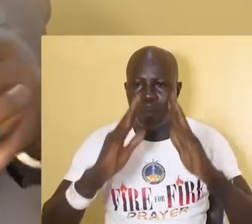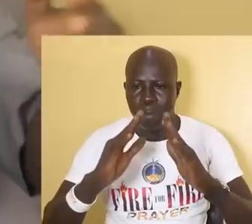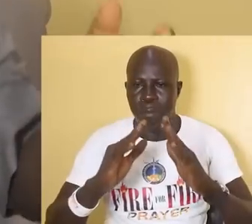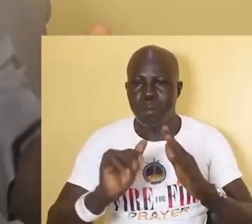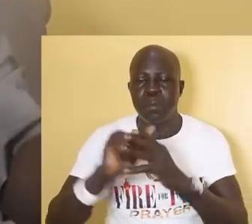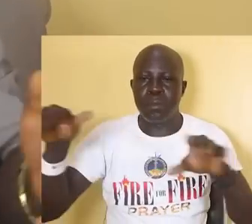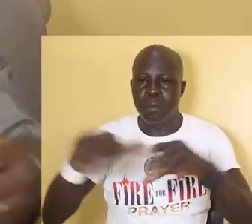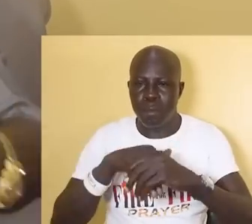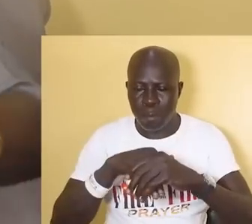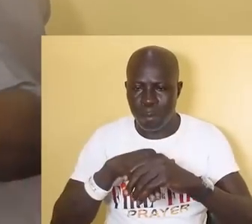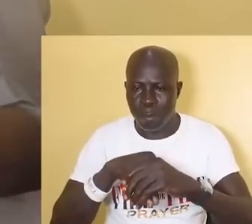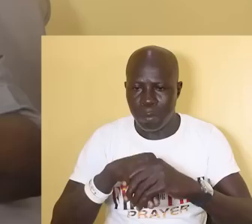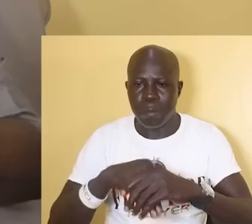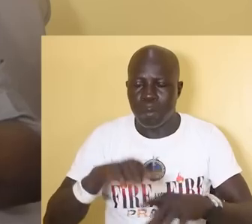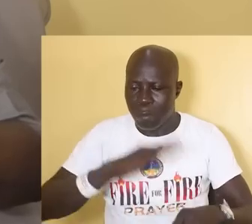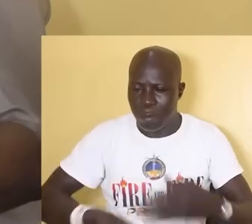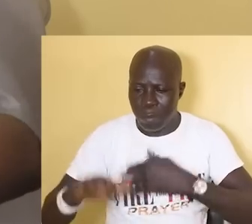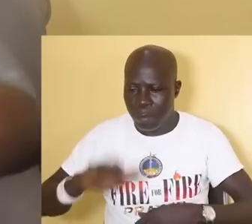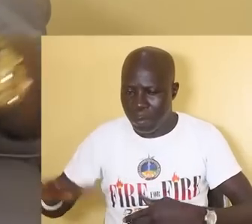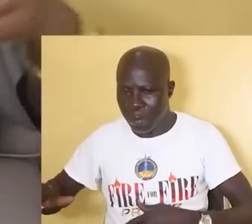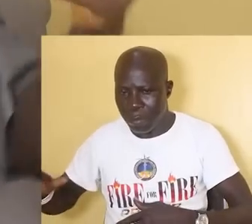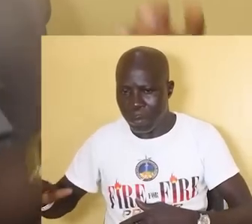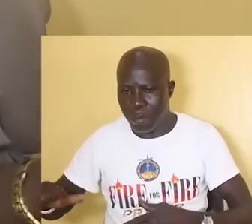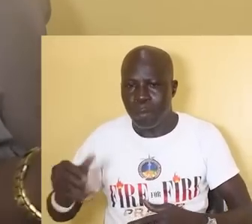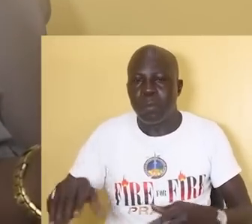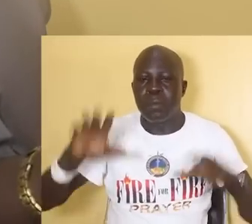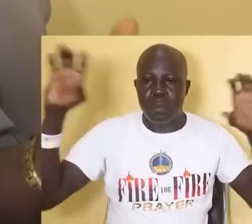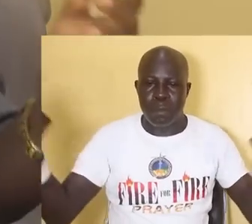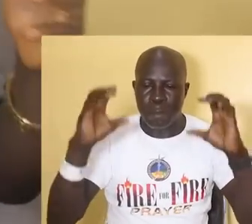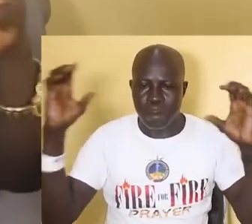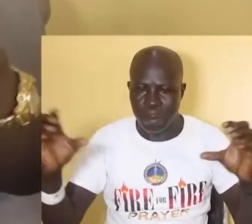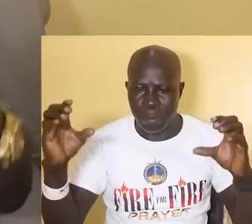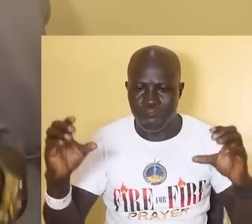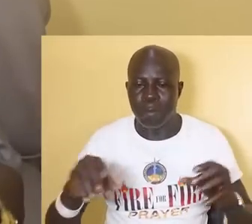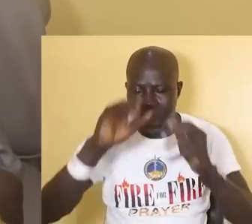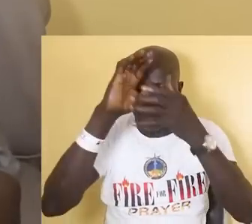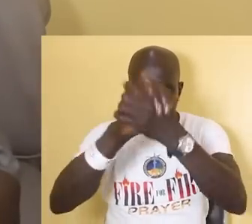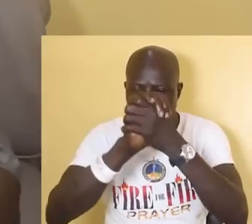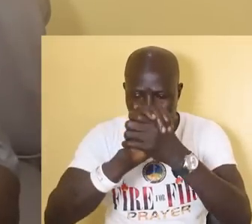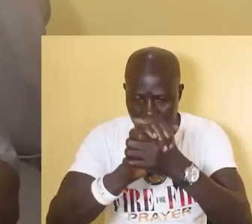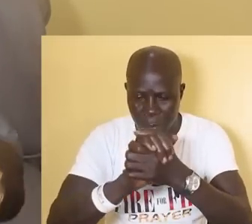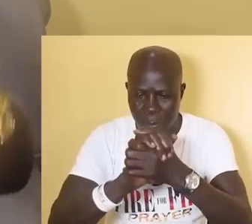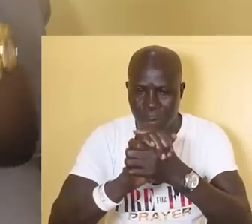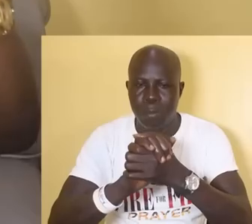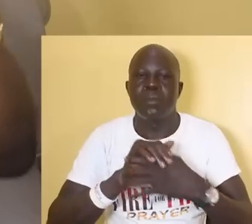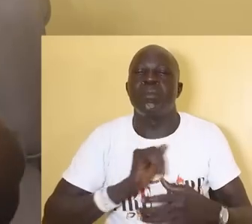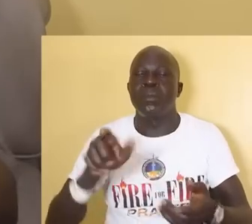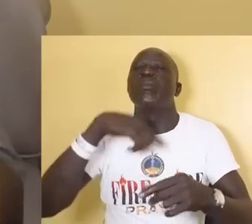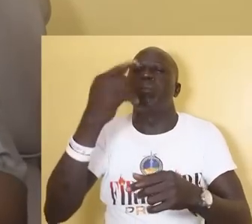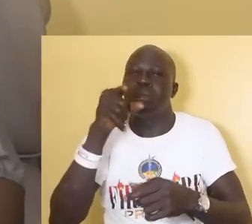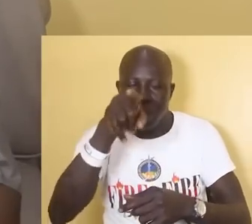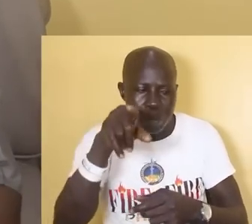houses. For marriages. For giving birth to children. For celebration. For congratulations. And